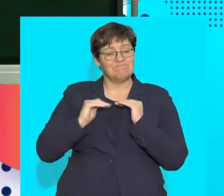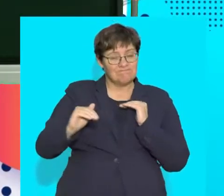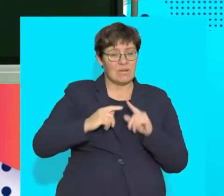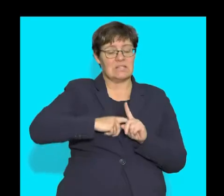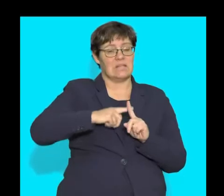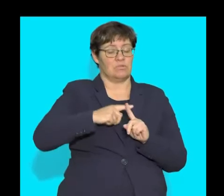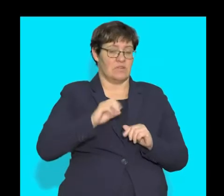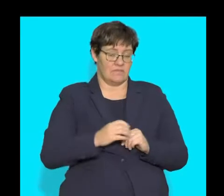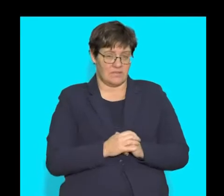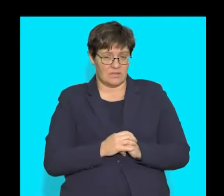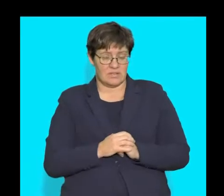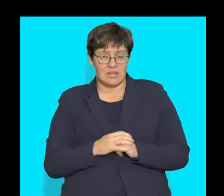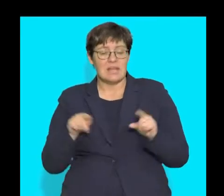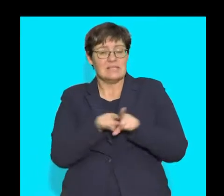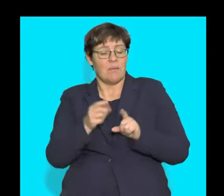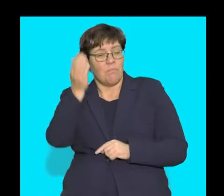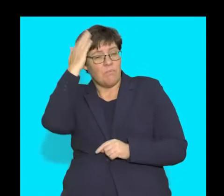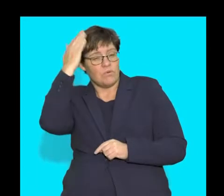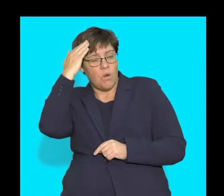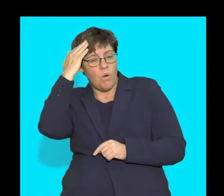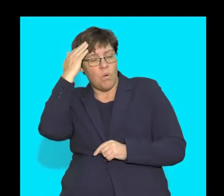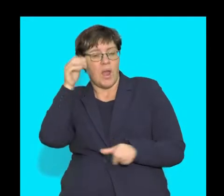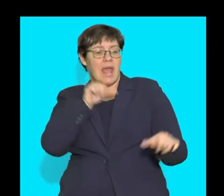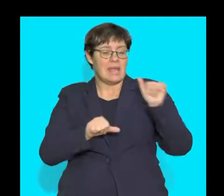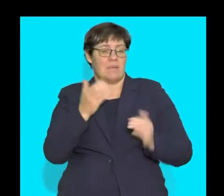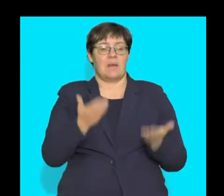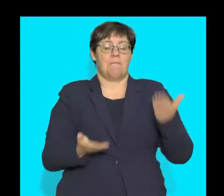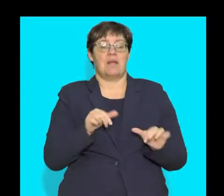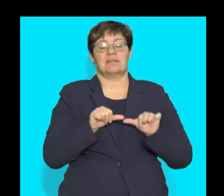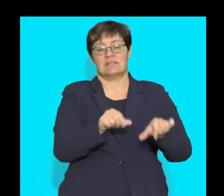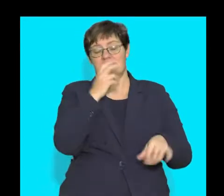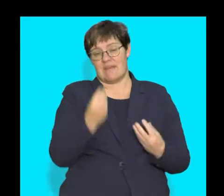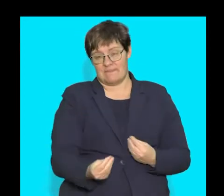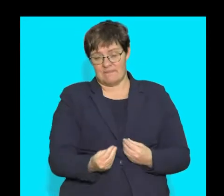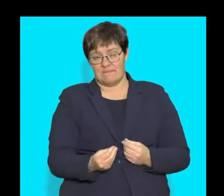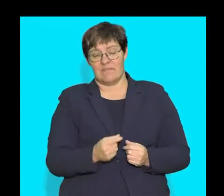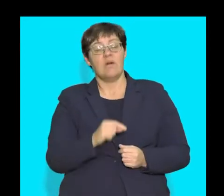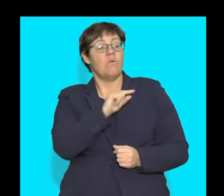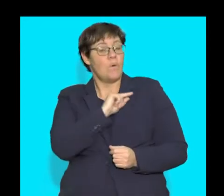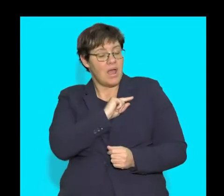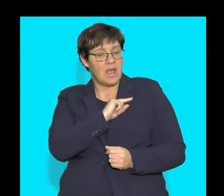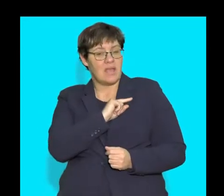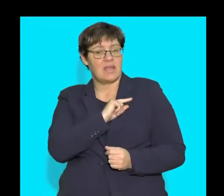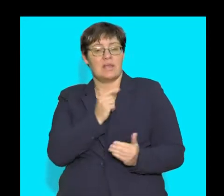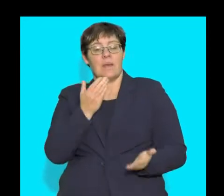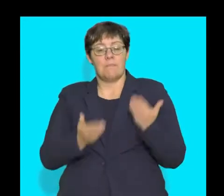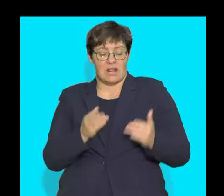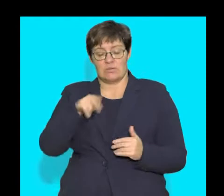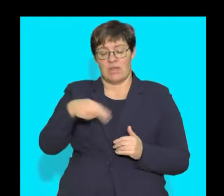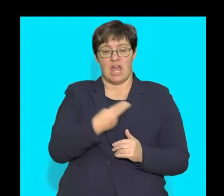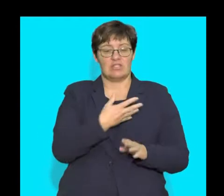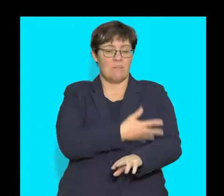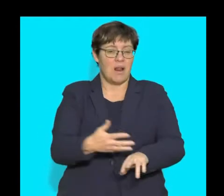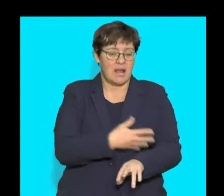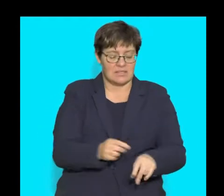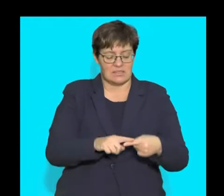temperature. We also know that there is a chemical balance that the body needs to maintain, and that's with regards to the balance of the pH of blood, the